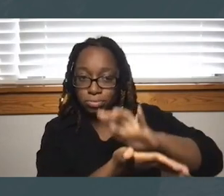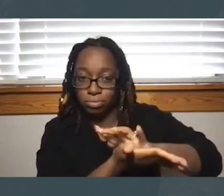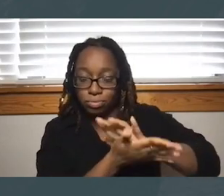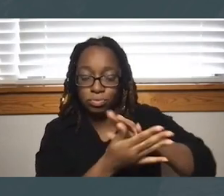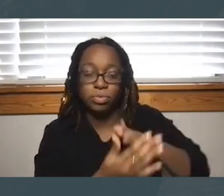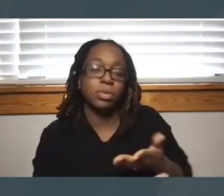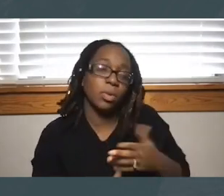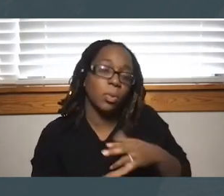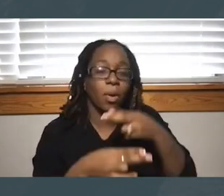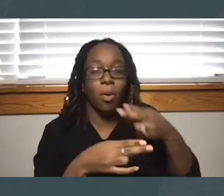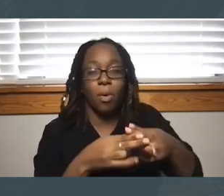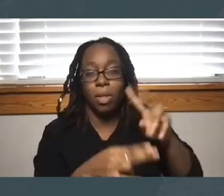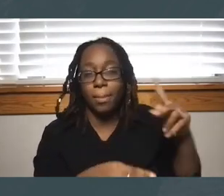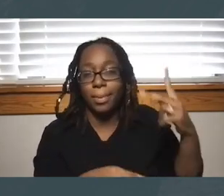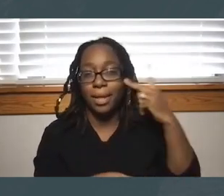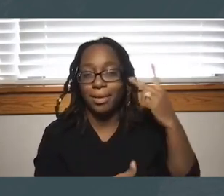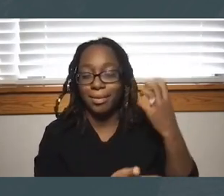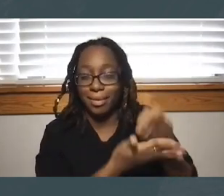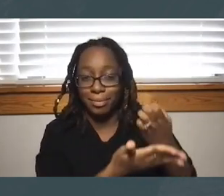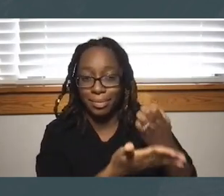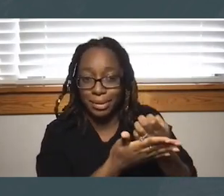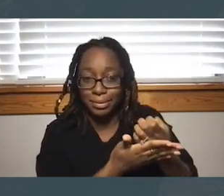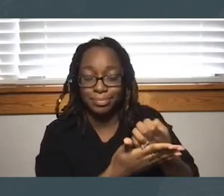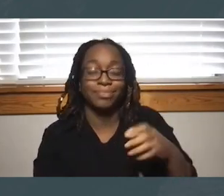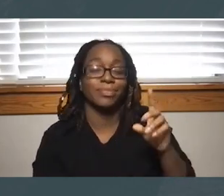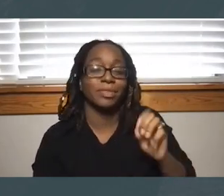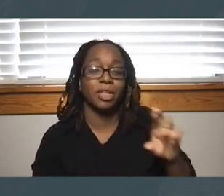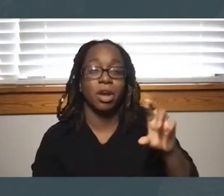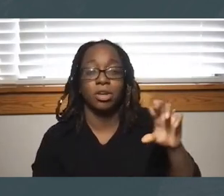political economy. So welcome, Dr. Shilliam.